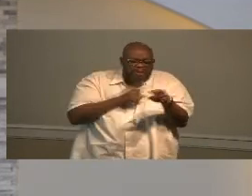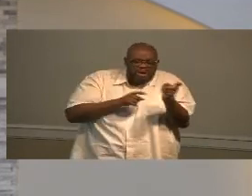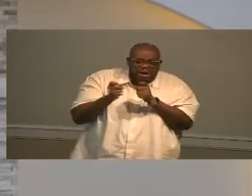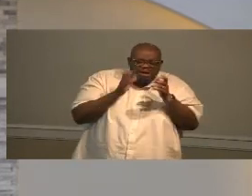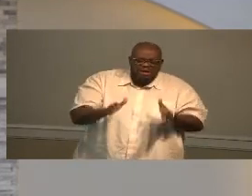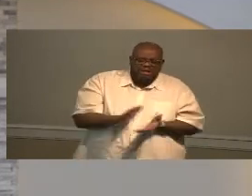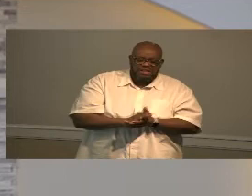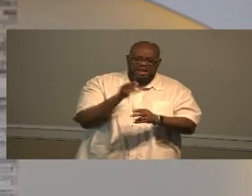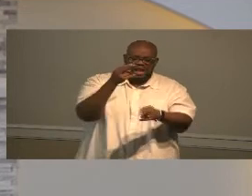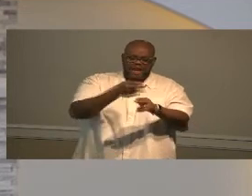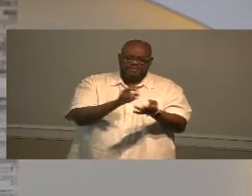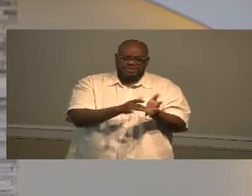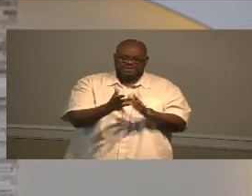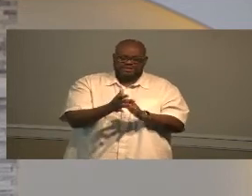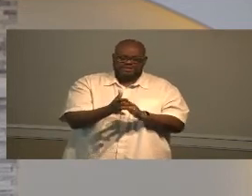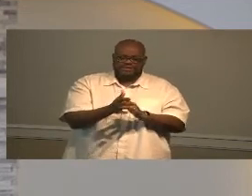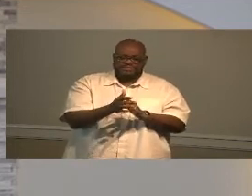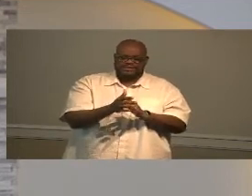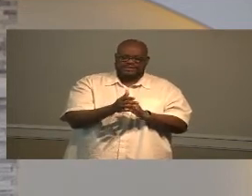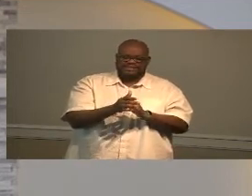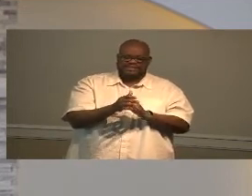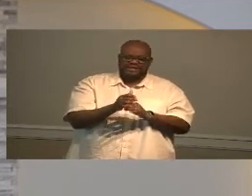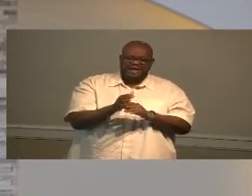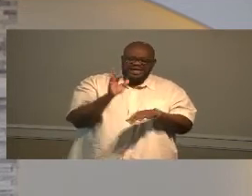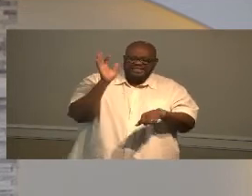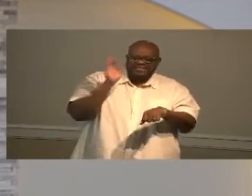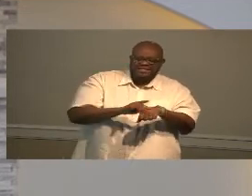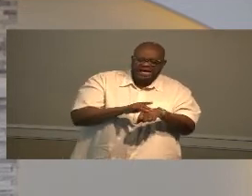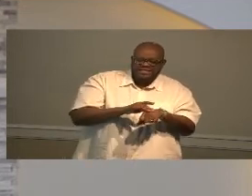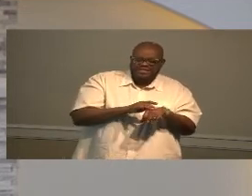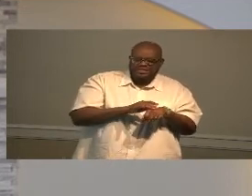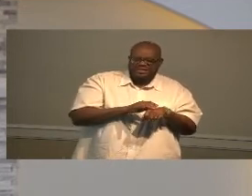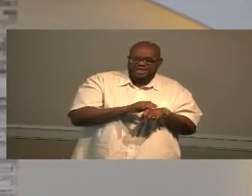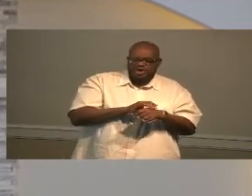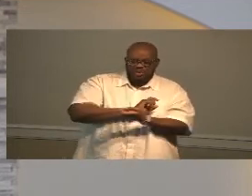the name of Jesus, move, touch,